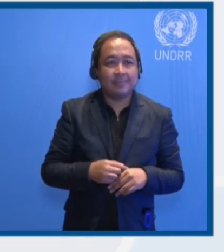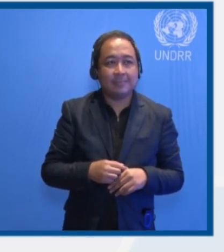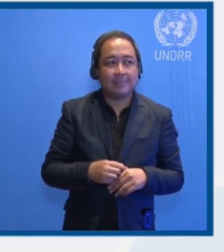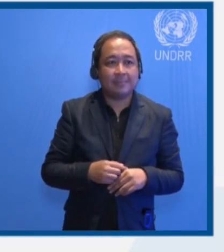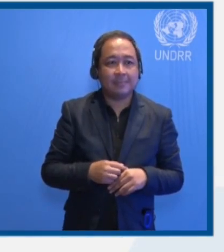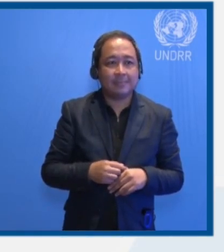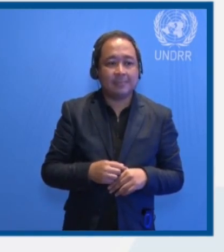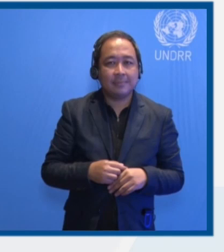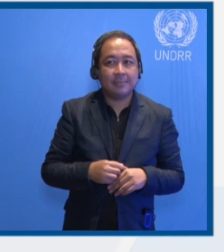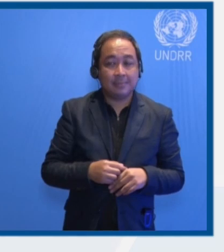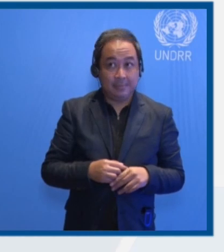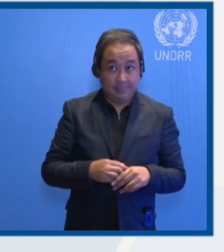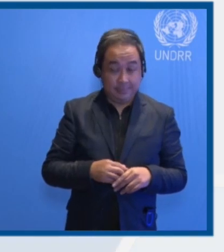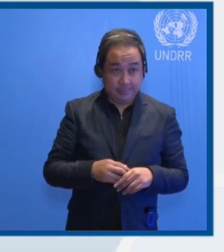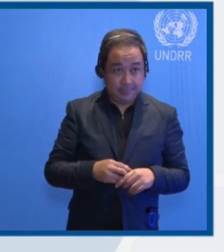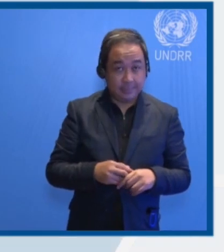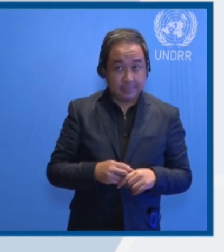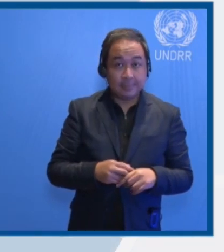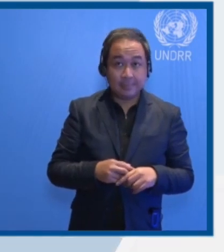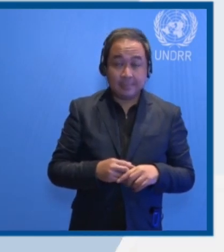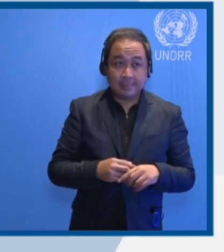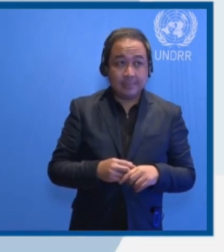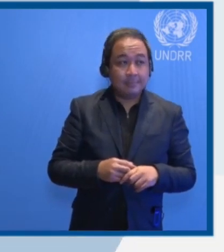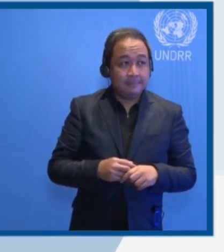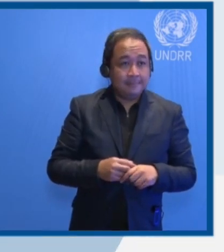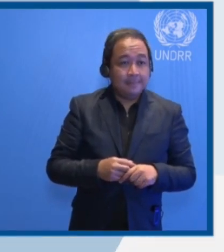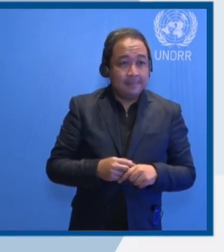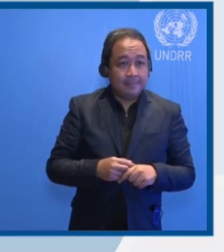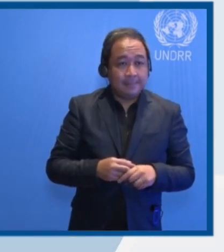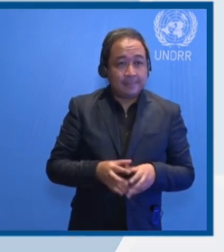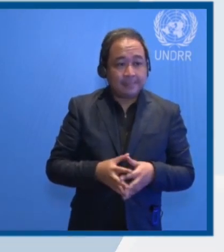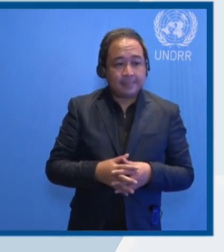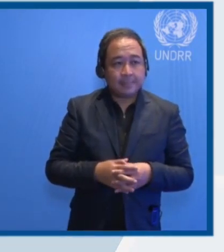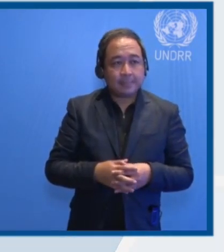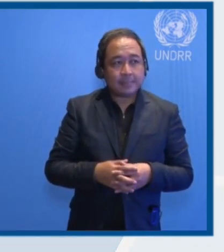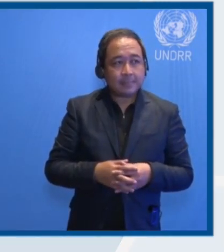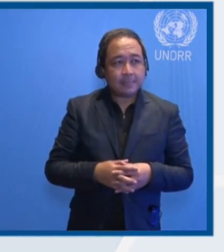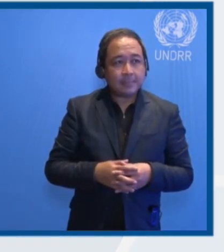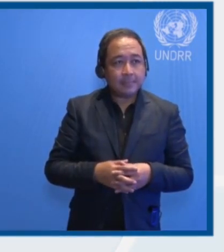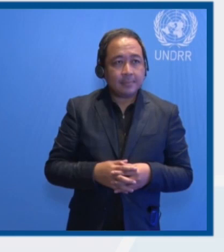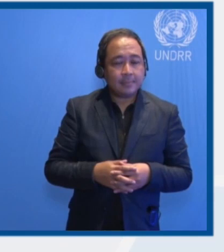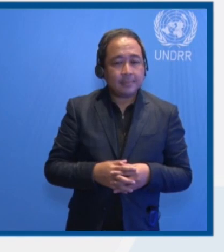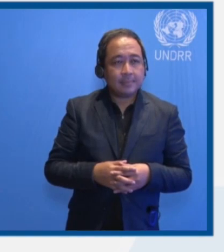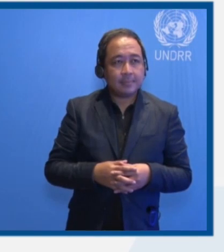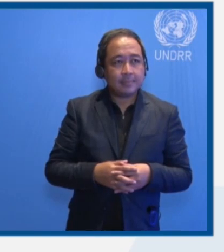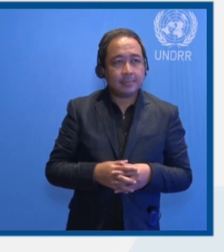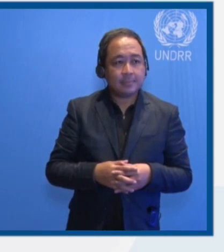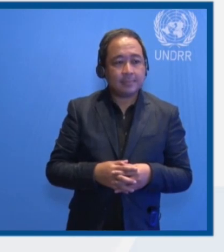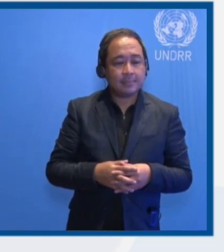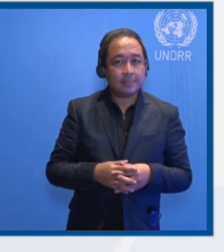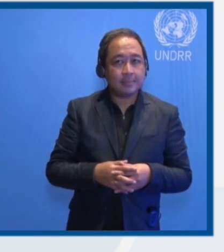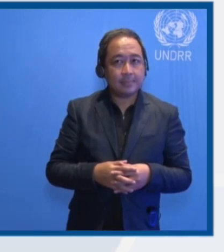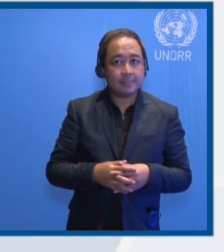SDGs. For example, advancing pandemic recovery or reducing inequalities. And I think this may help us to address the issue